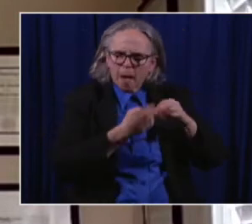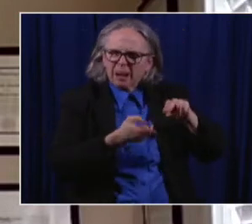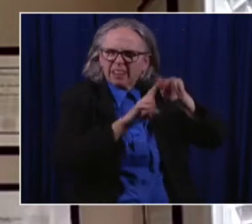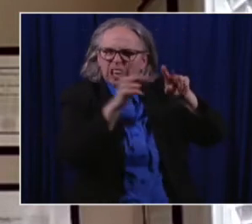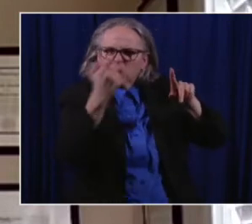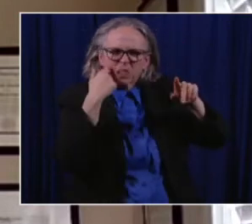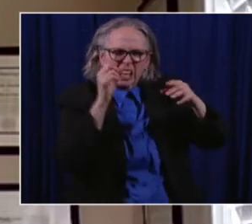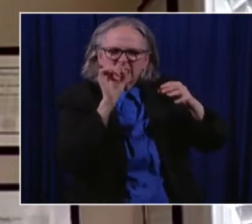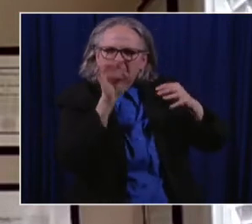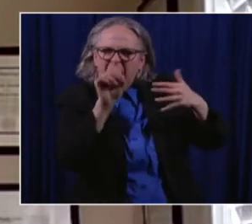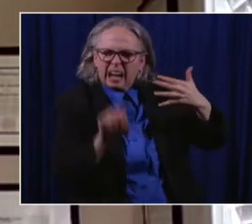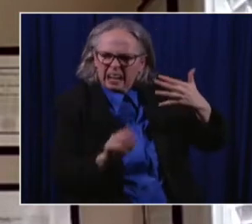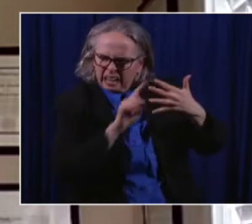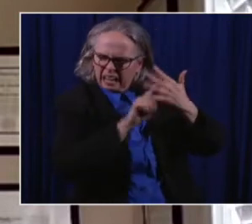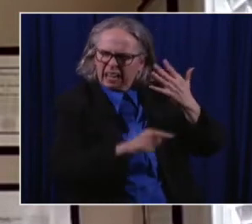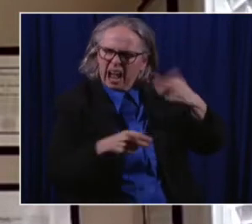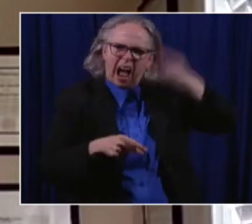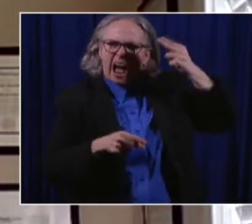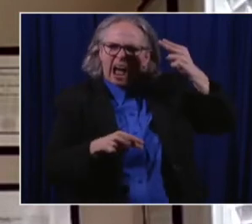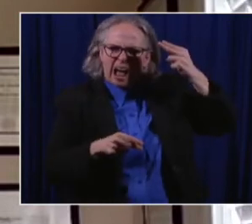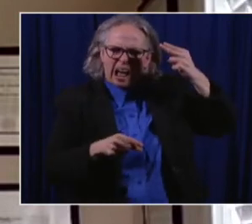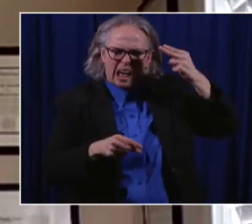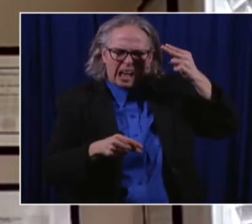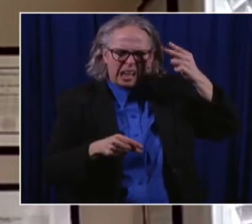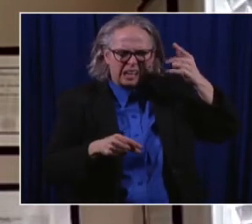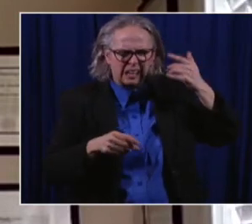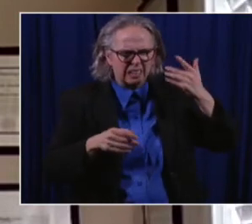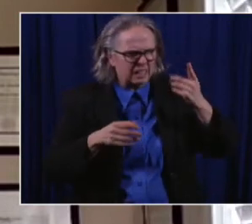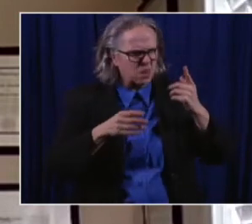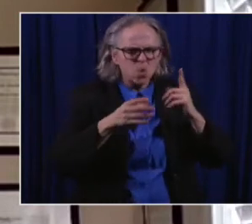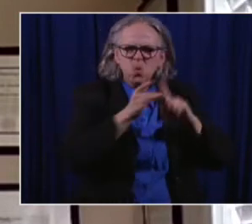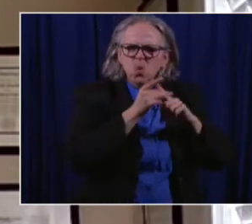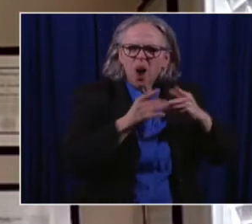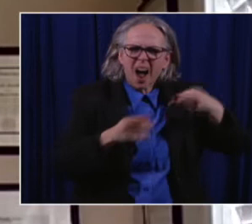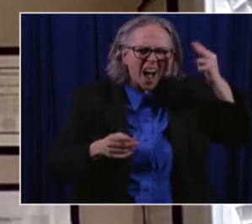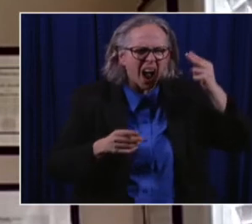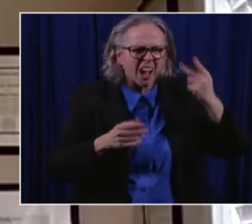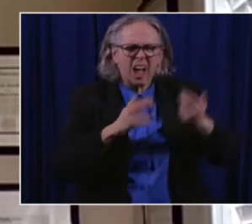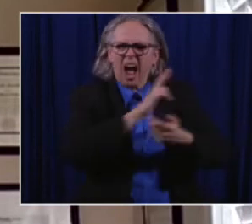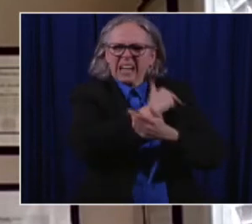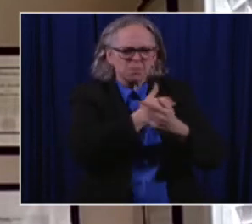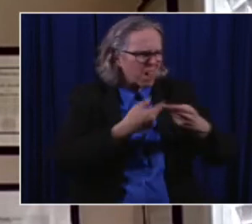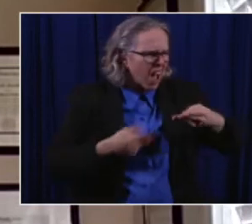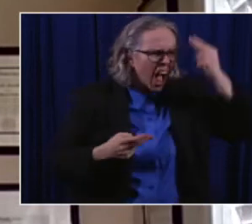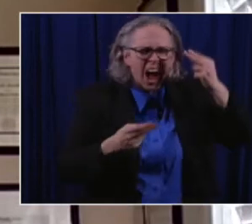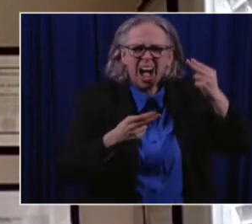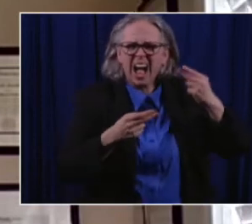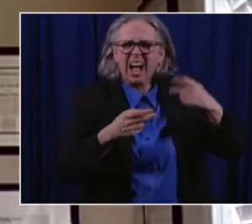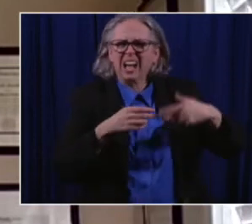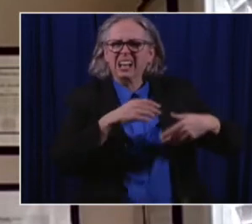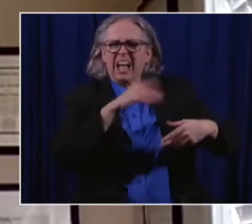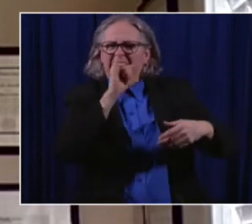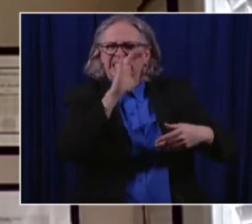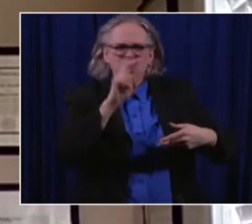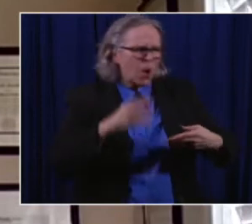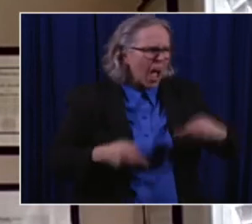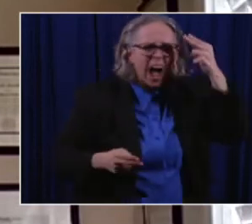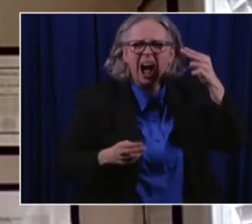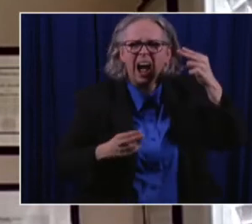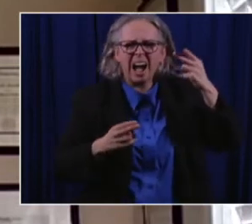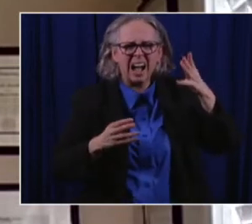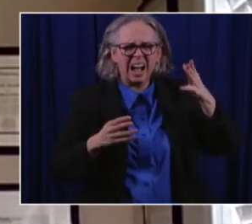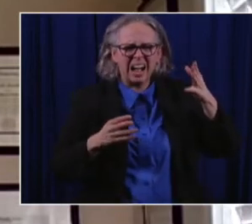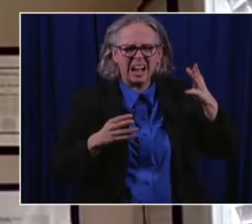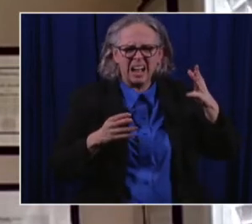record numbers of cases, of deaths, of hospitalizations. And the rising hospitalizations, as they both